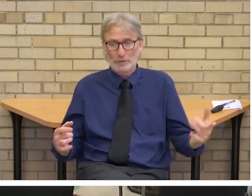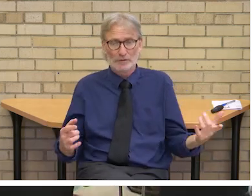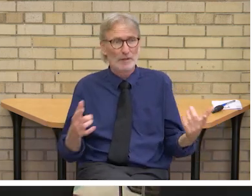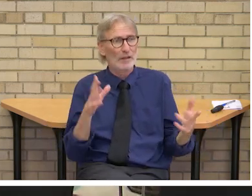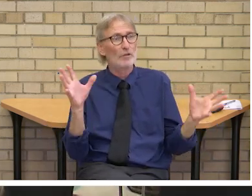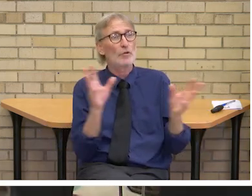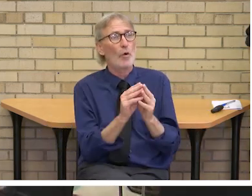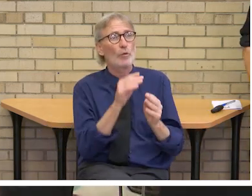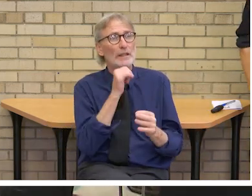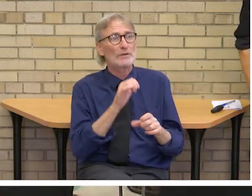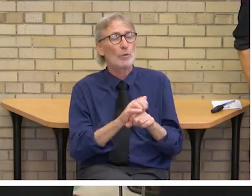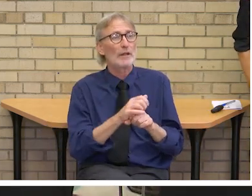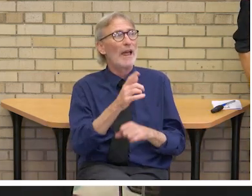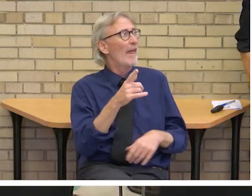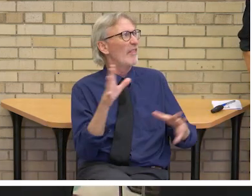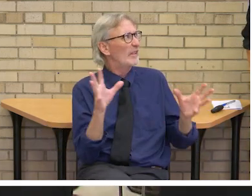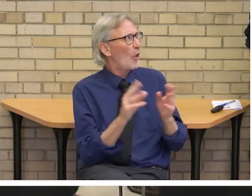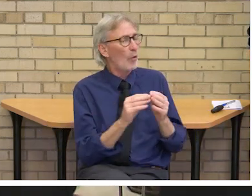for that.